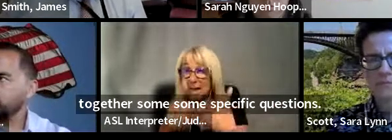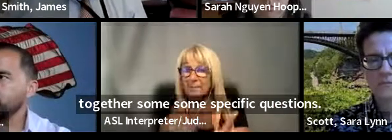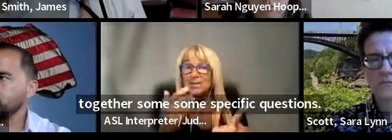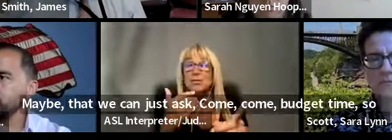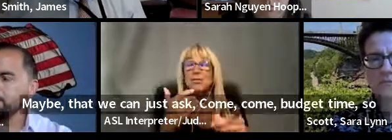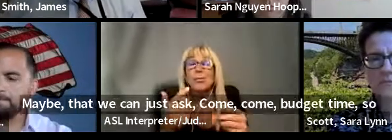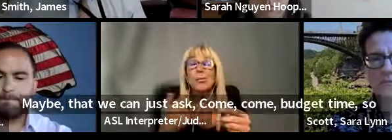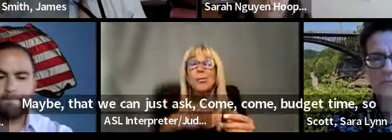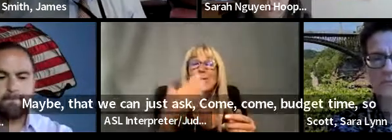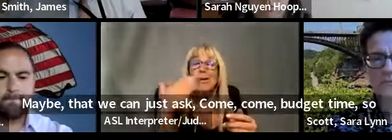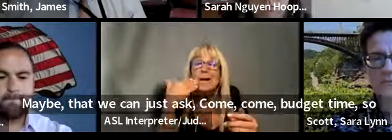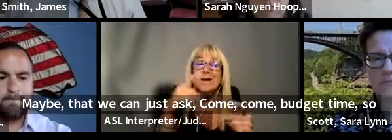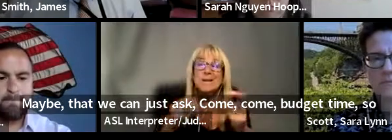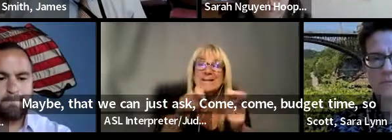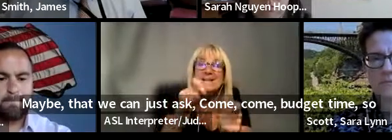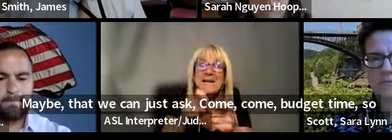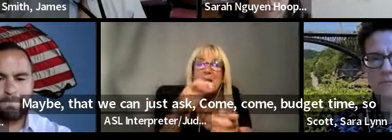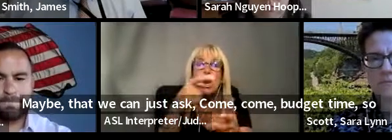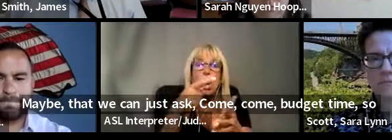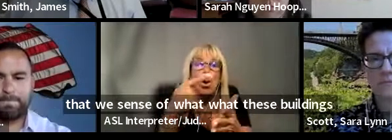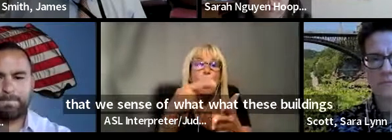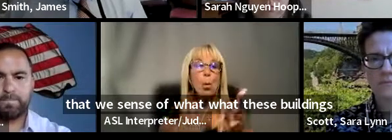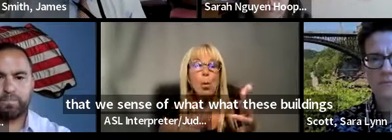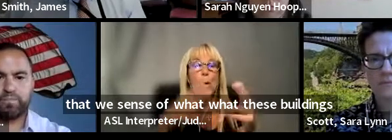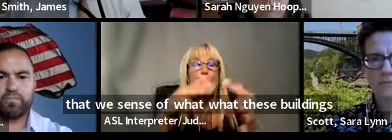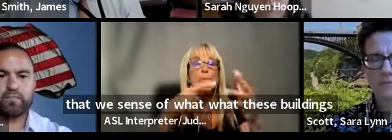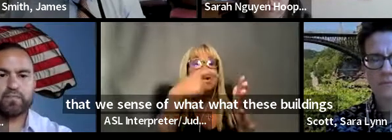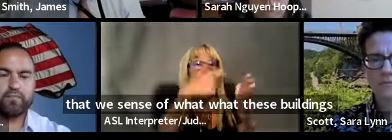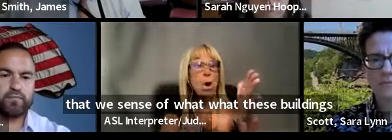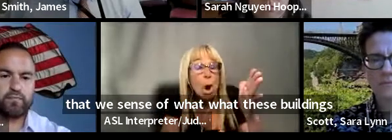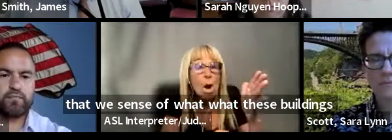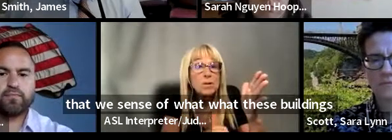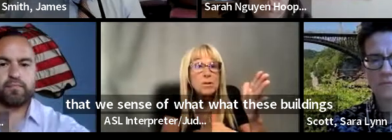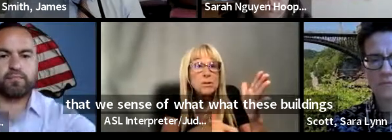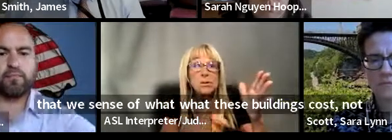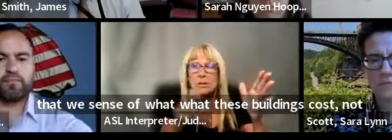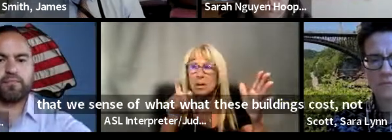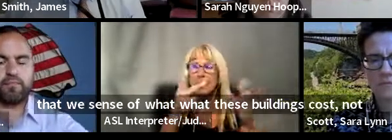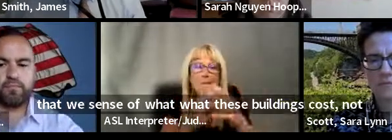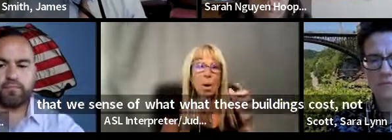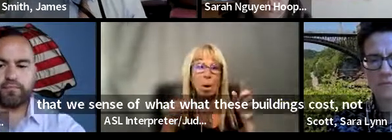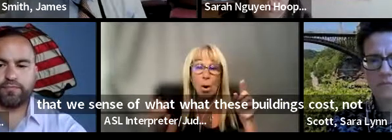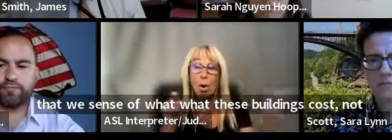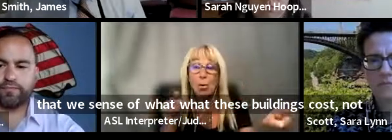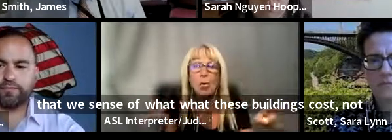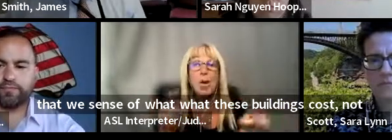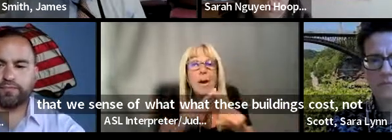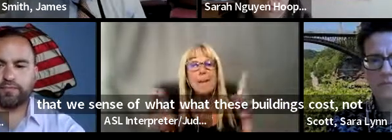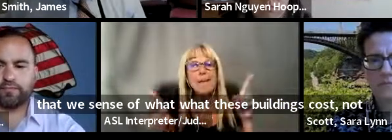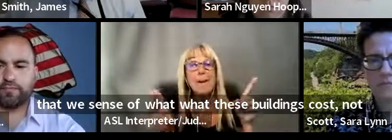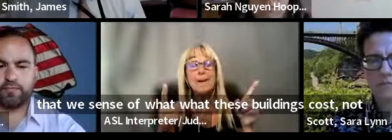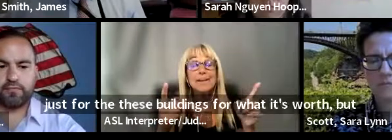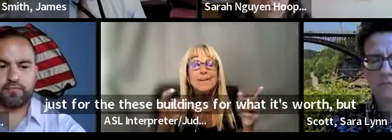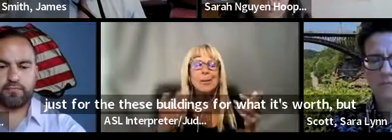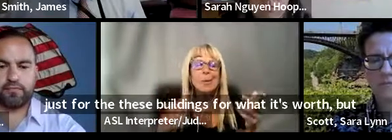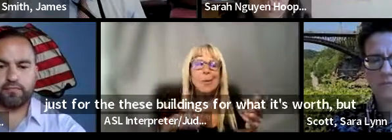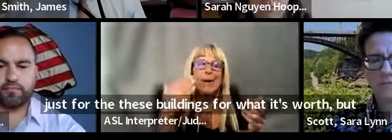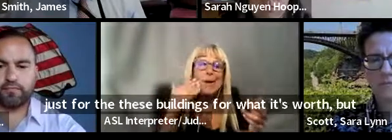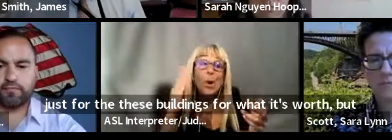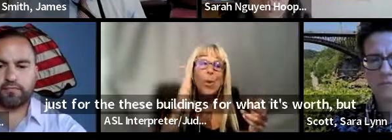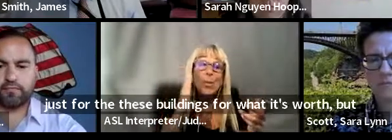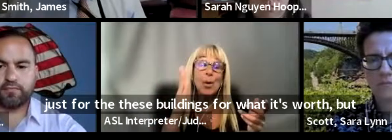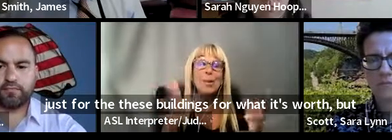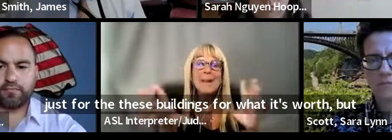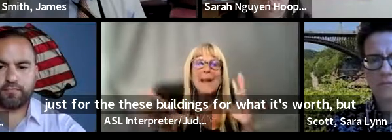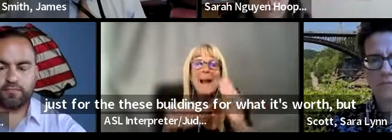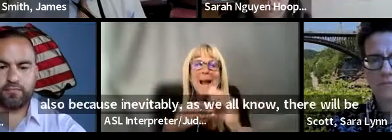sense of what these buildings cost, not just for these buildings for what it's worth, but also because inevitably, as we all know, there will be